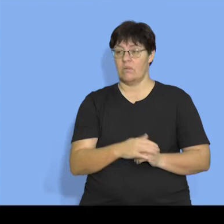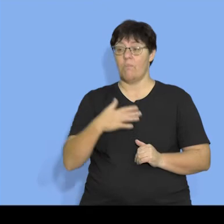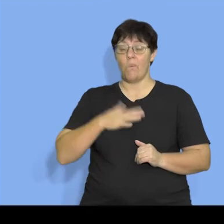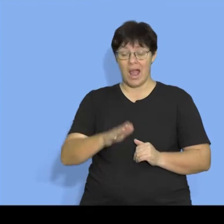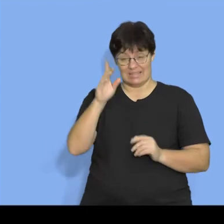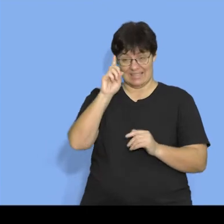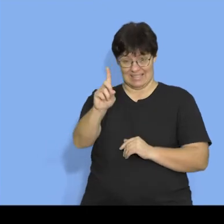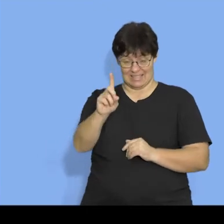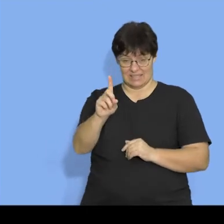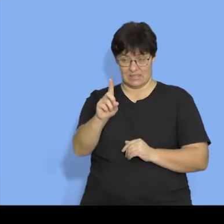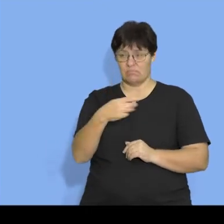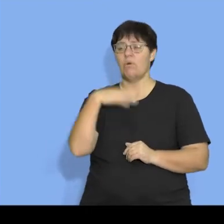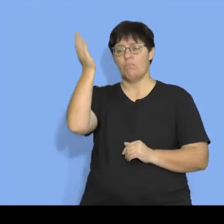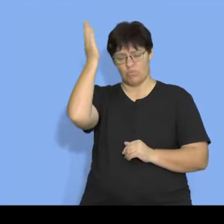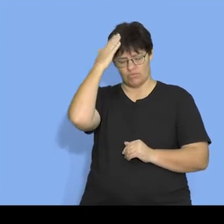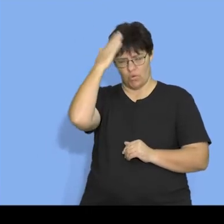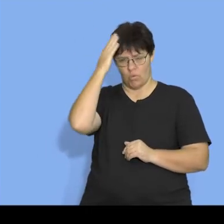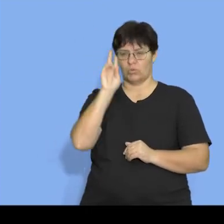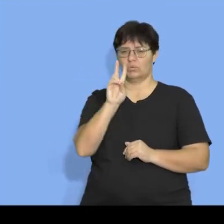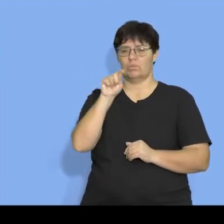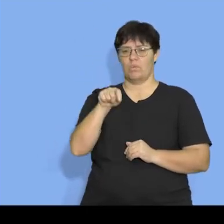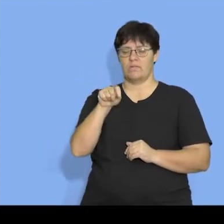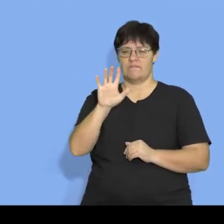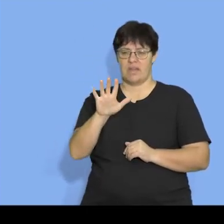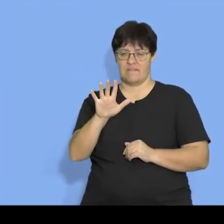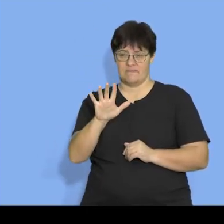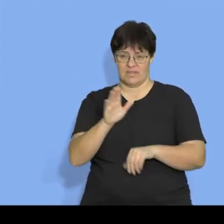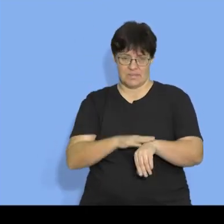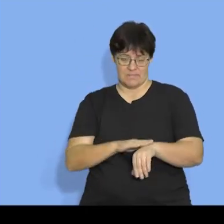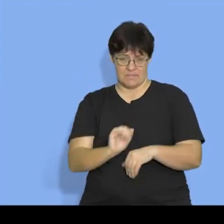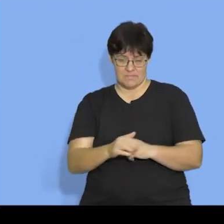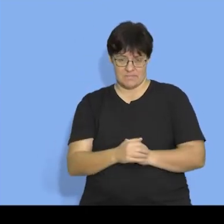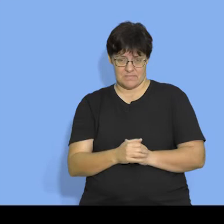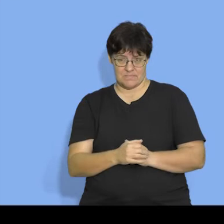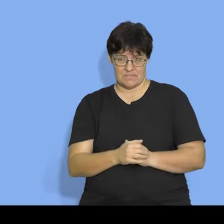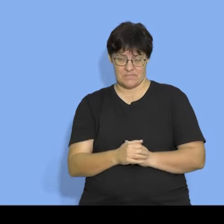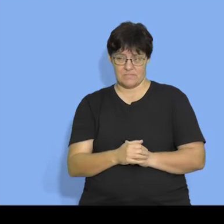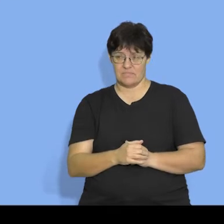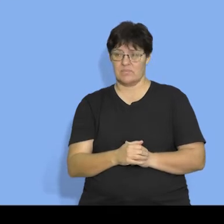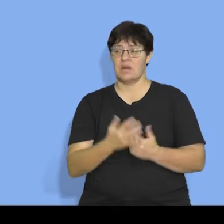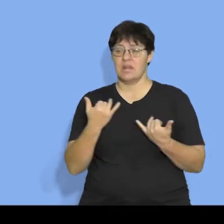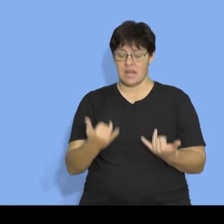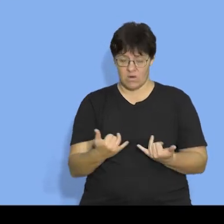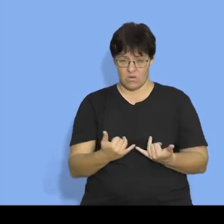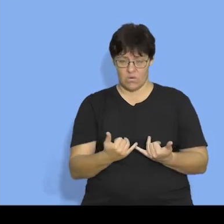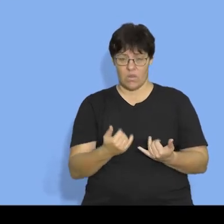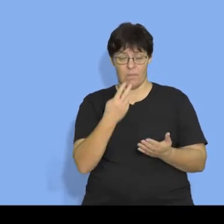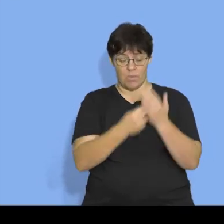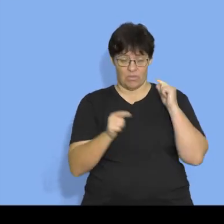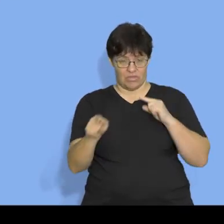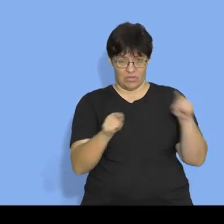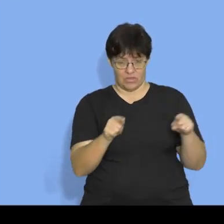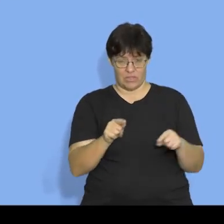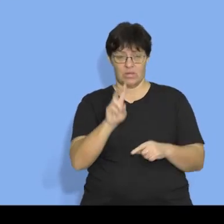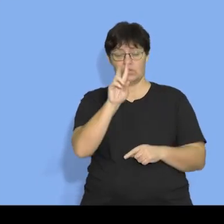want the distance, and it's 2.5 hours. To get distance on its own, I'm going to times both sides